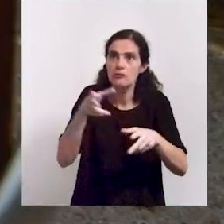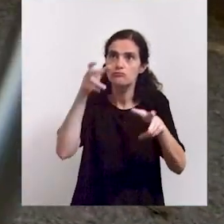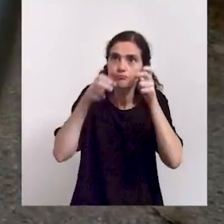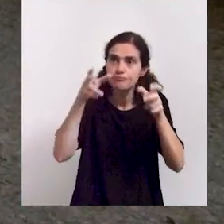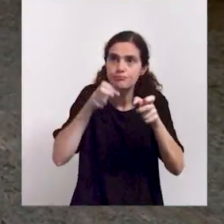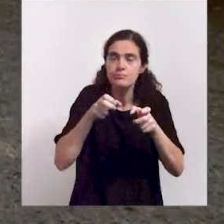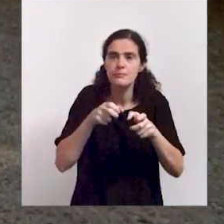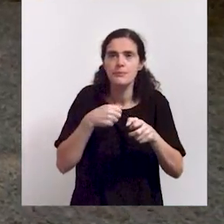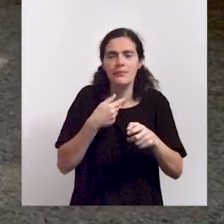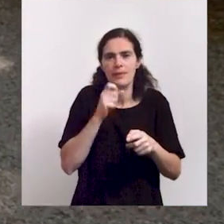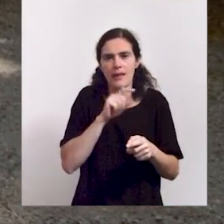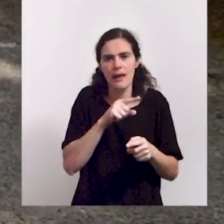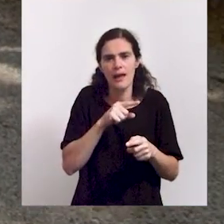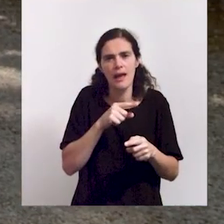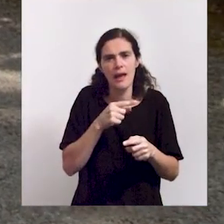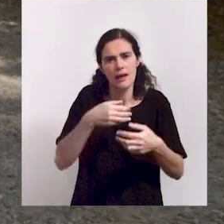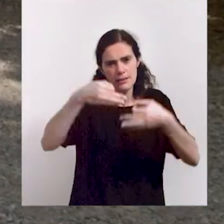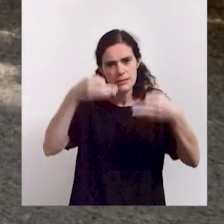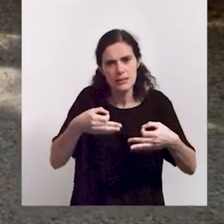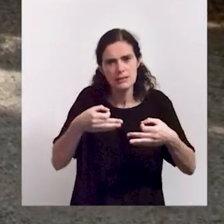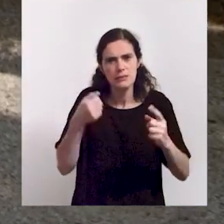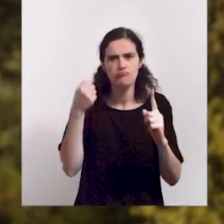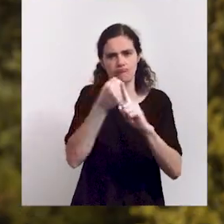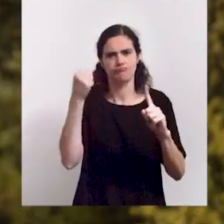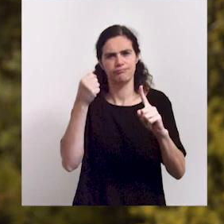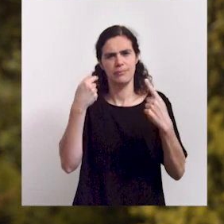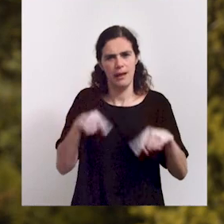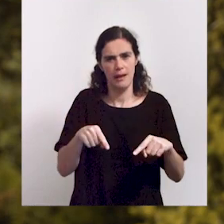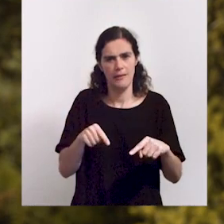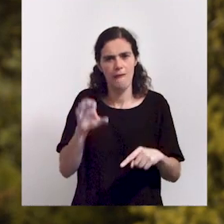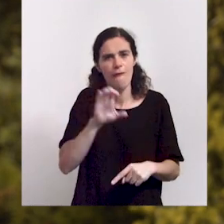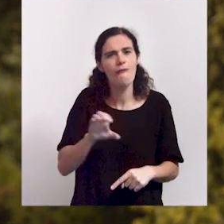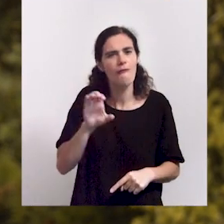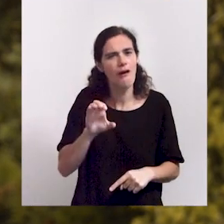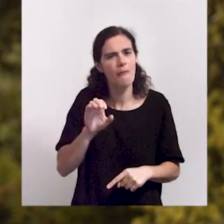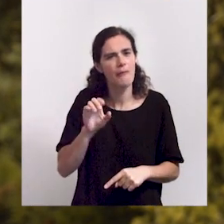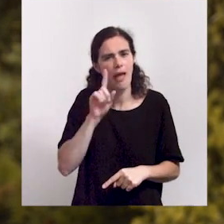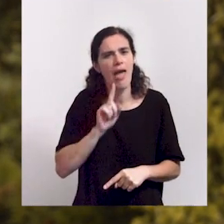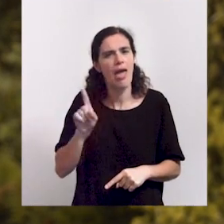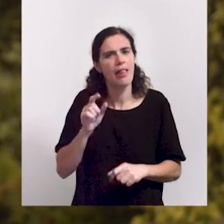ways, Yoko Ono's work is about that, is about defying your